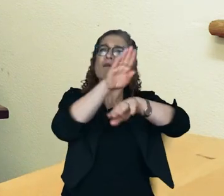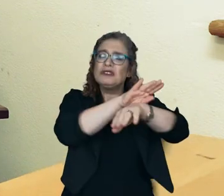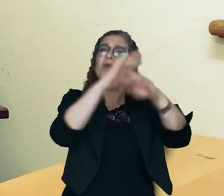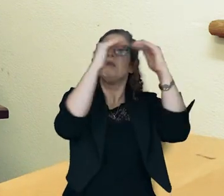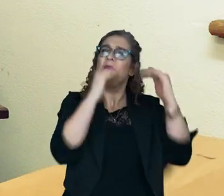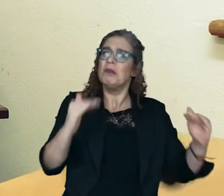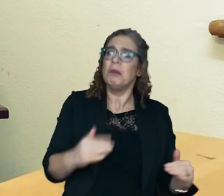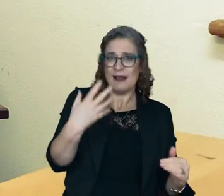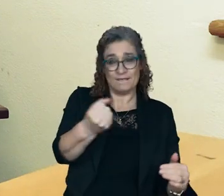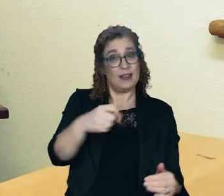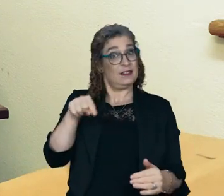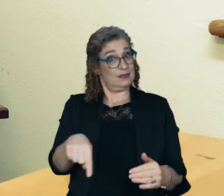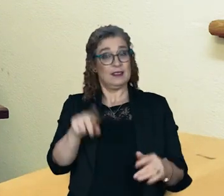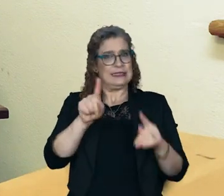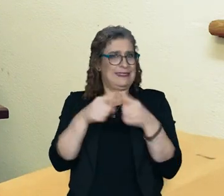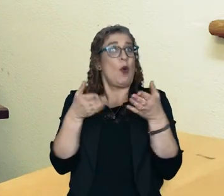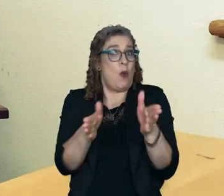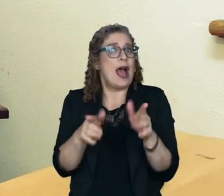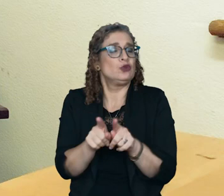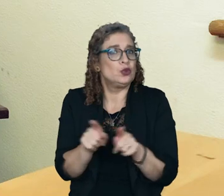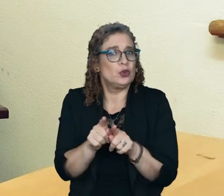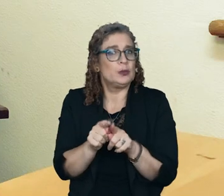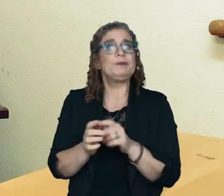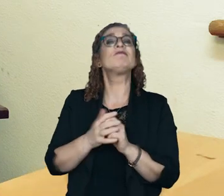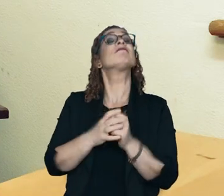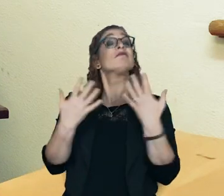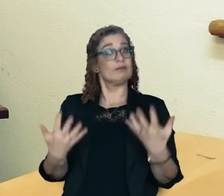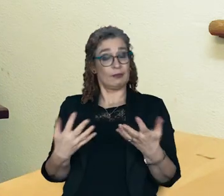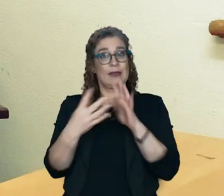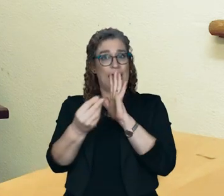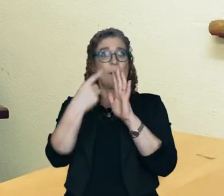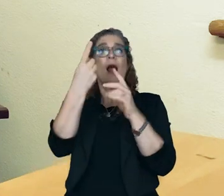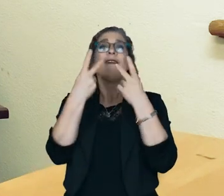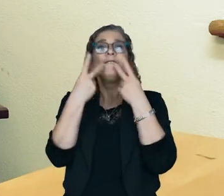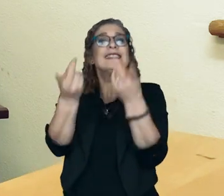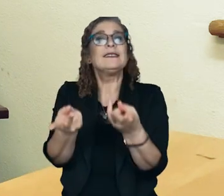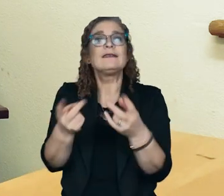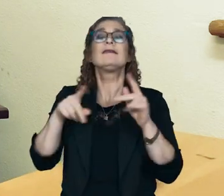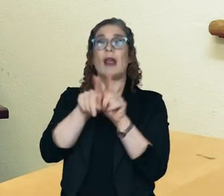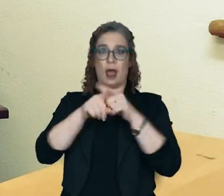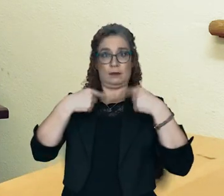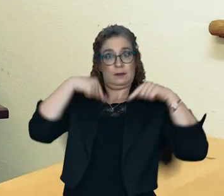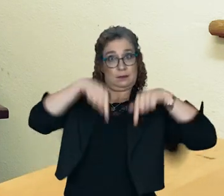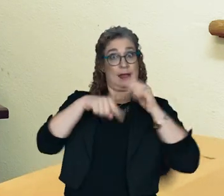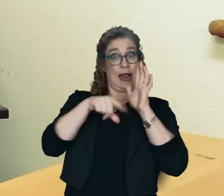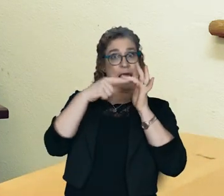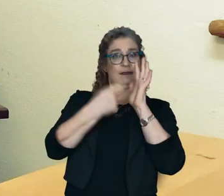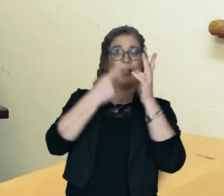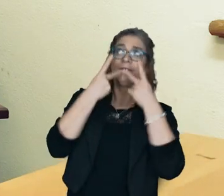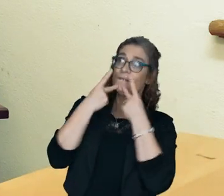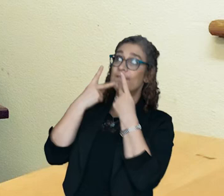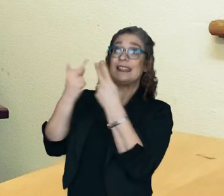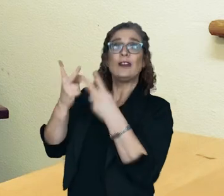levels. The first, of course, is visits. Now, generally, we try and visit from Leicester to our overseas links, but of